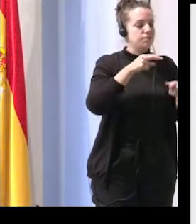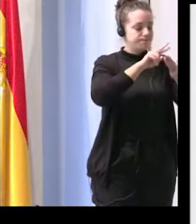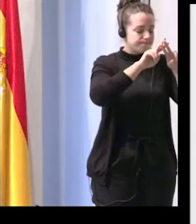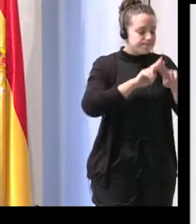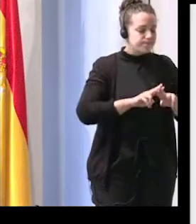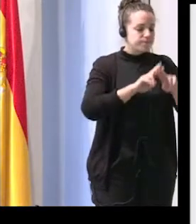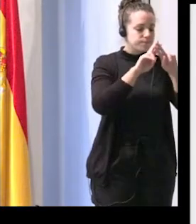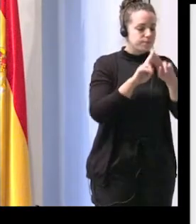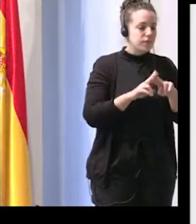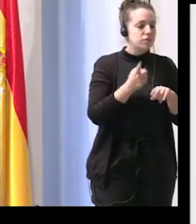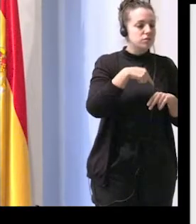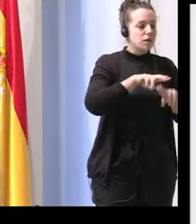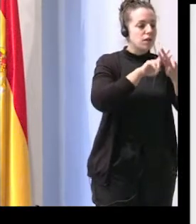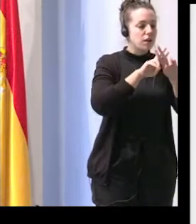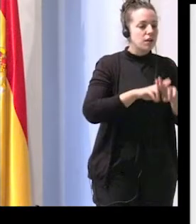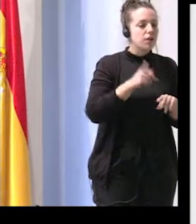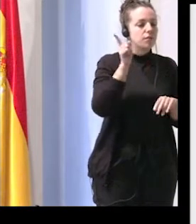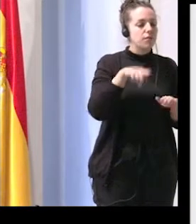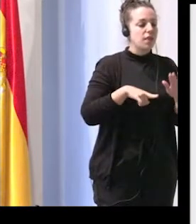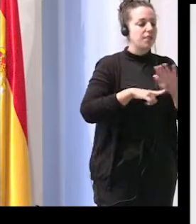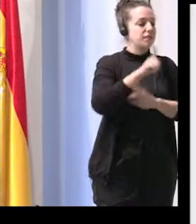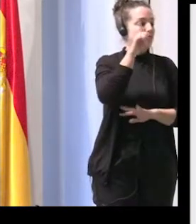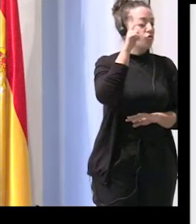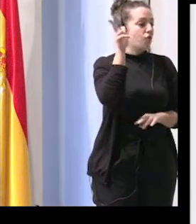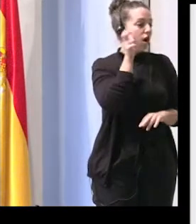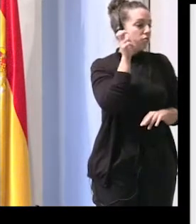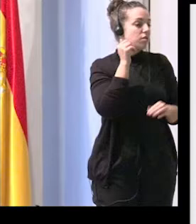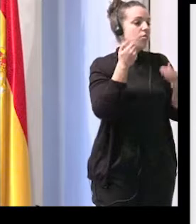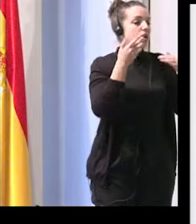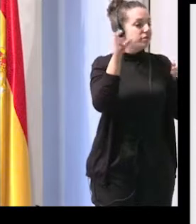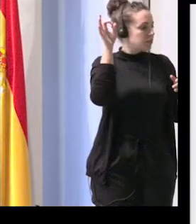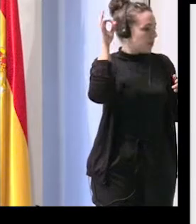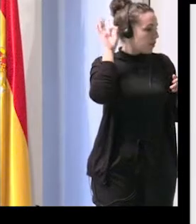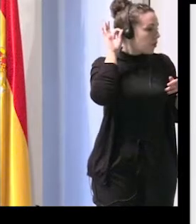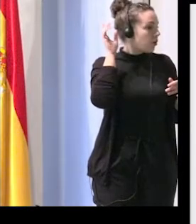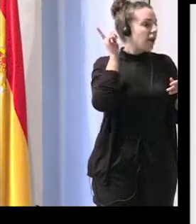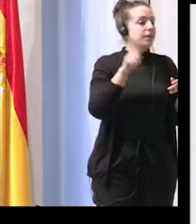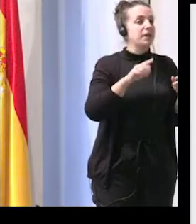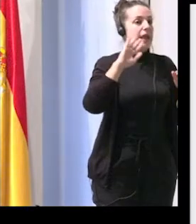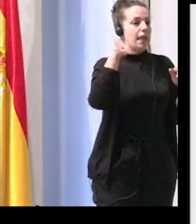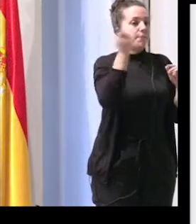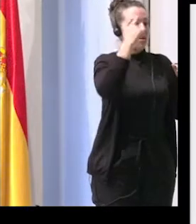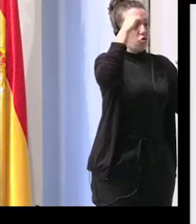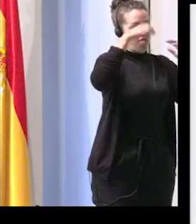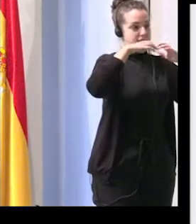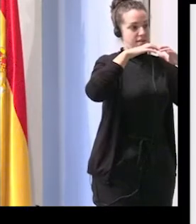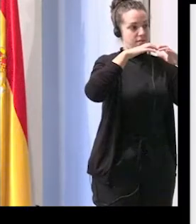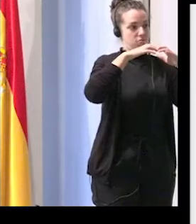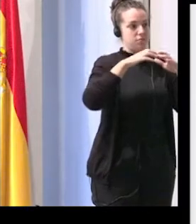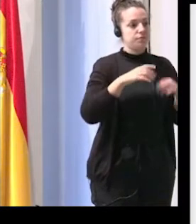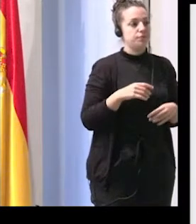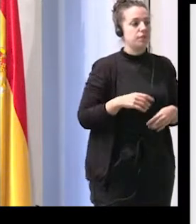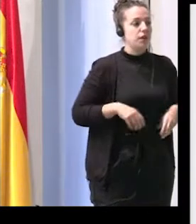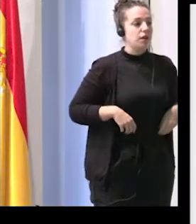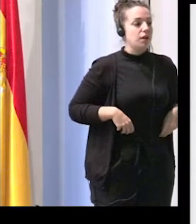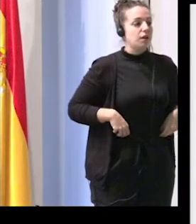hearing development through cochlear implants on the brain. And so we looked at these